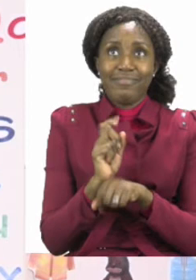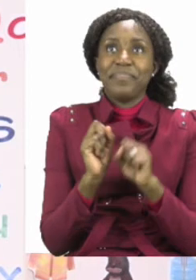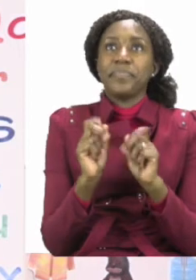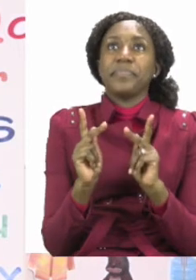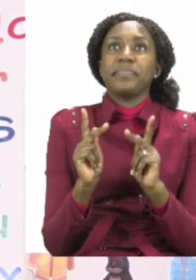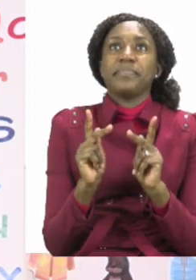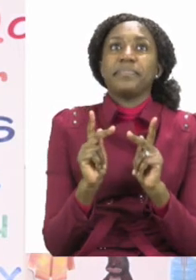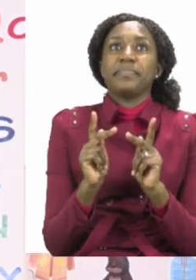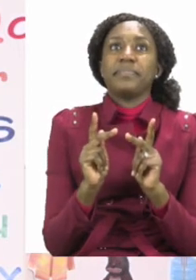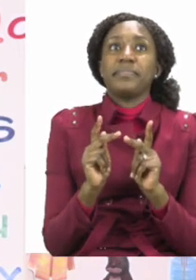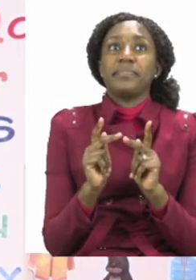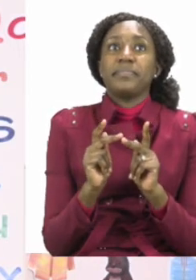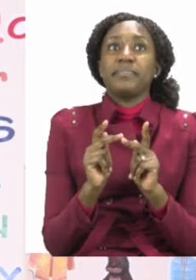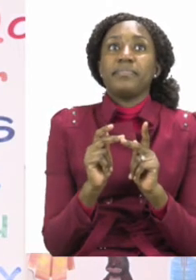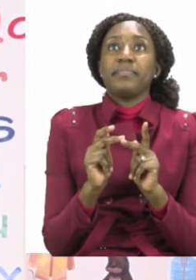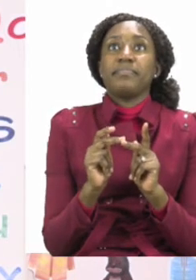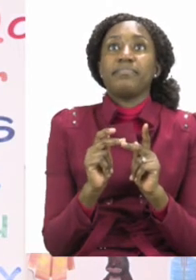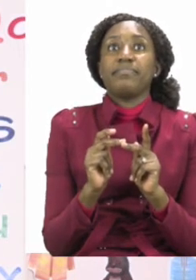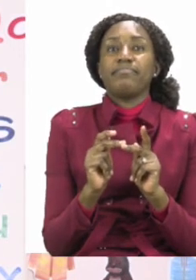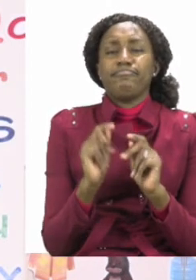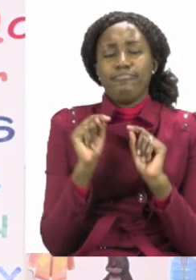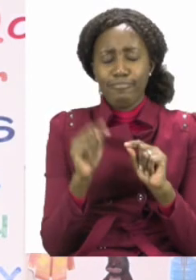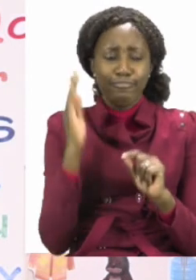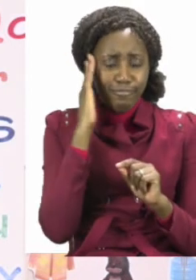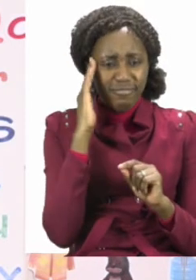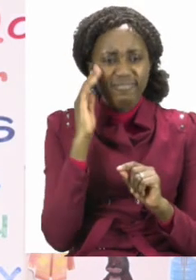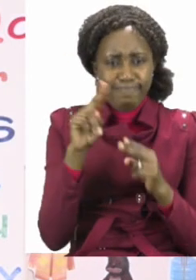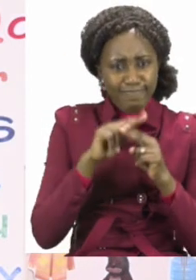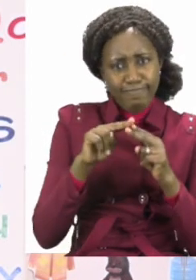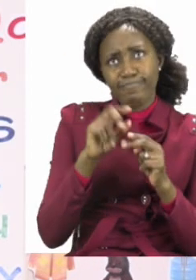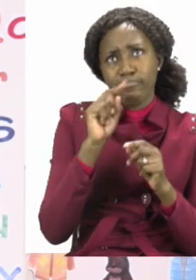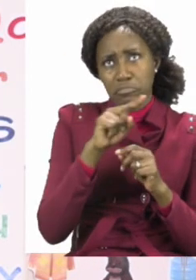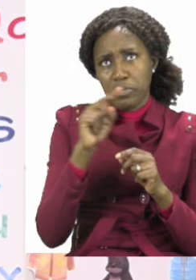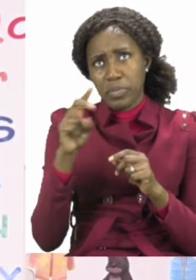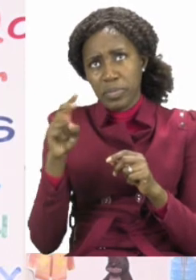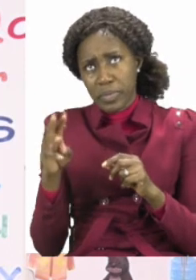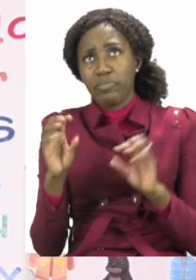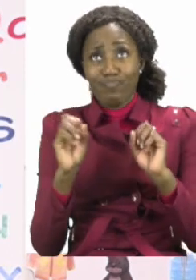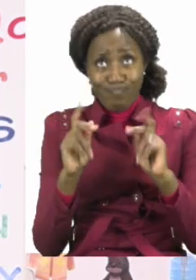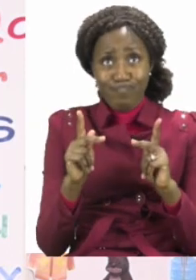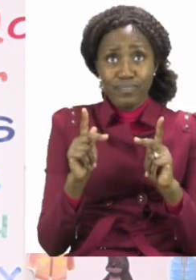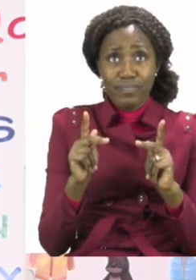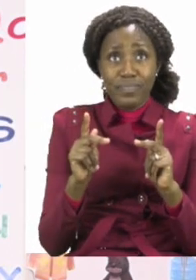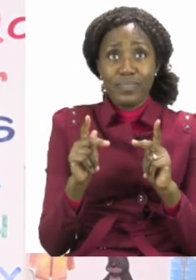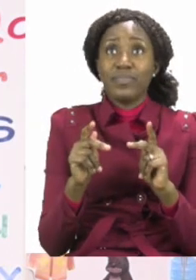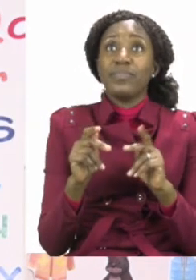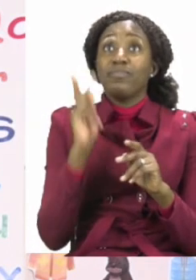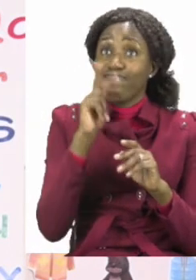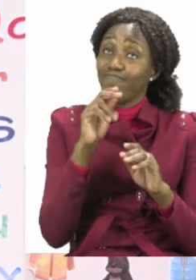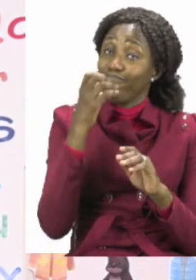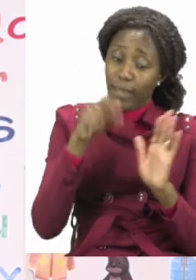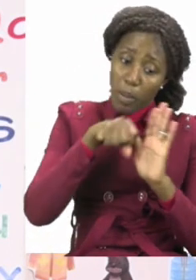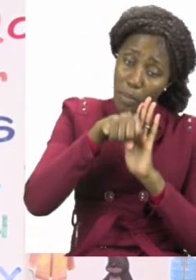Now, once you have decided which items you are going to use, make sure that you also have